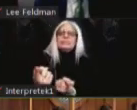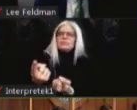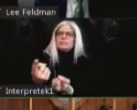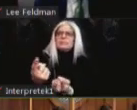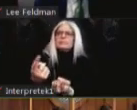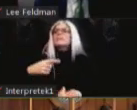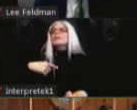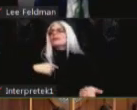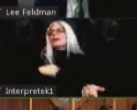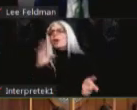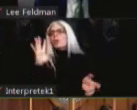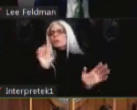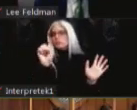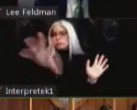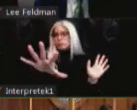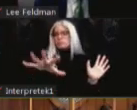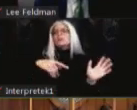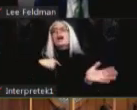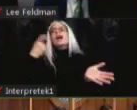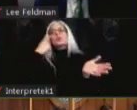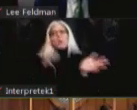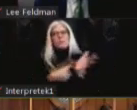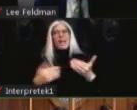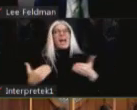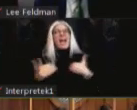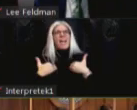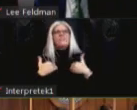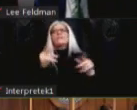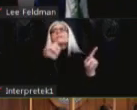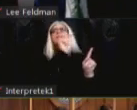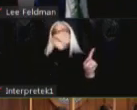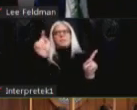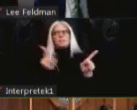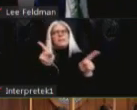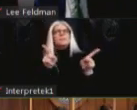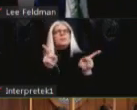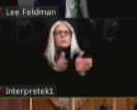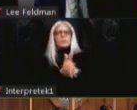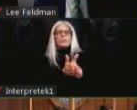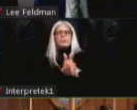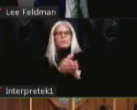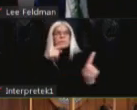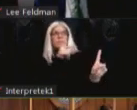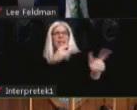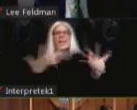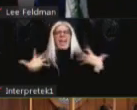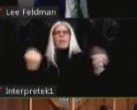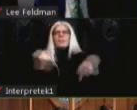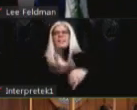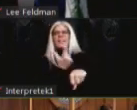have noticed there's a lot of enthusiasm for the Healthy Gainesville program. And so today I will say that I